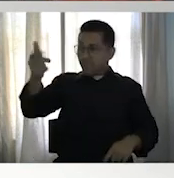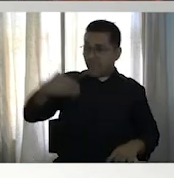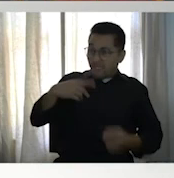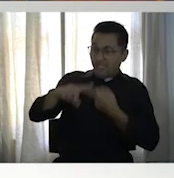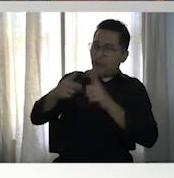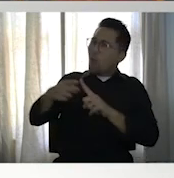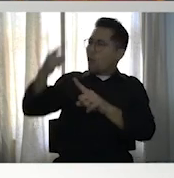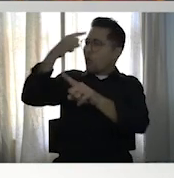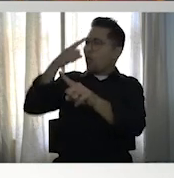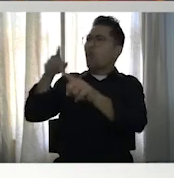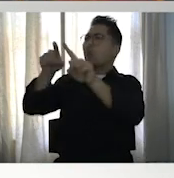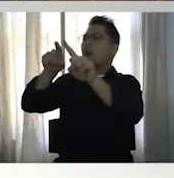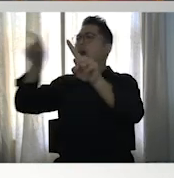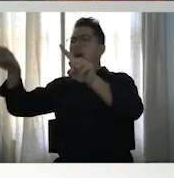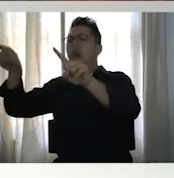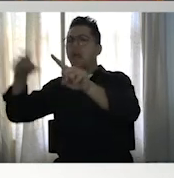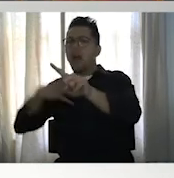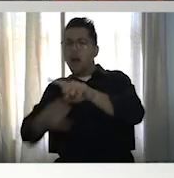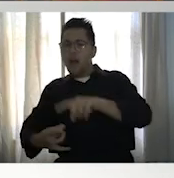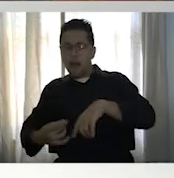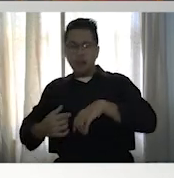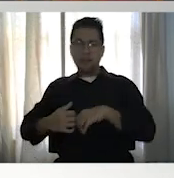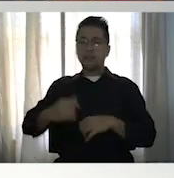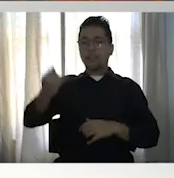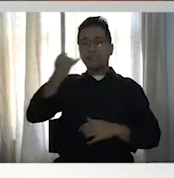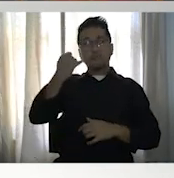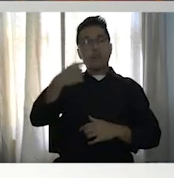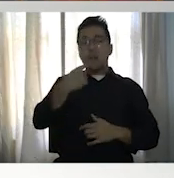what do you think so and so likes? And if you kind of say,